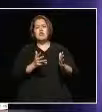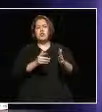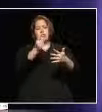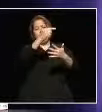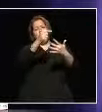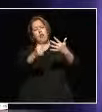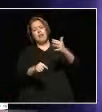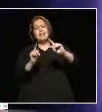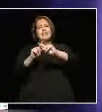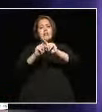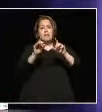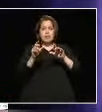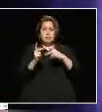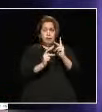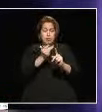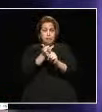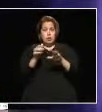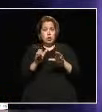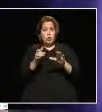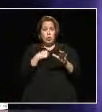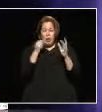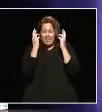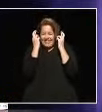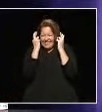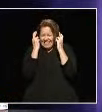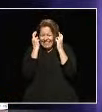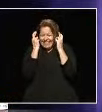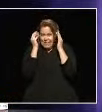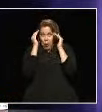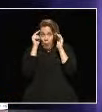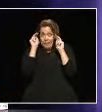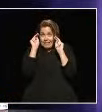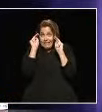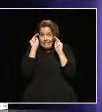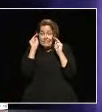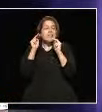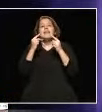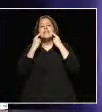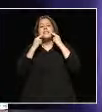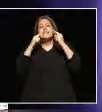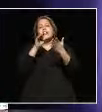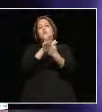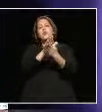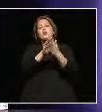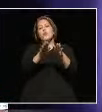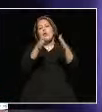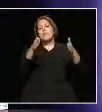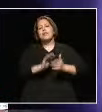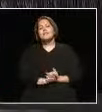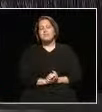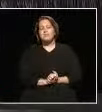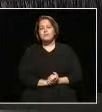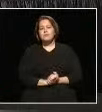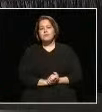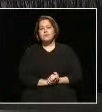is doing, crossing our fingers, and we're looking forward to a successful opening of the schools.